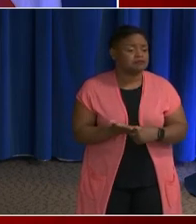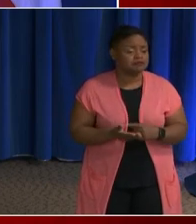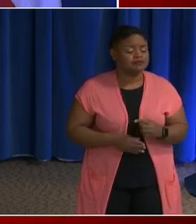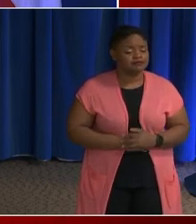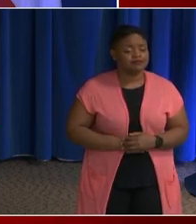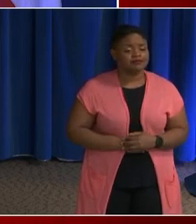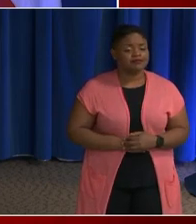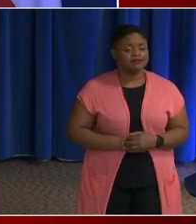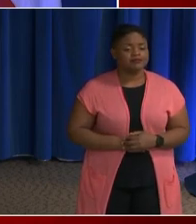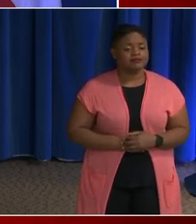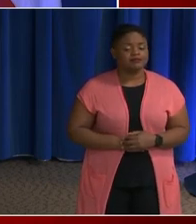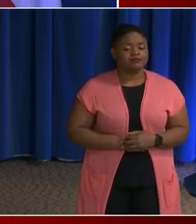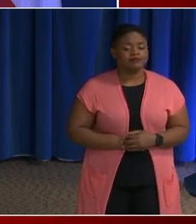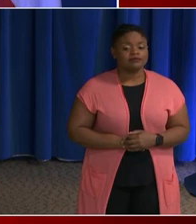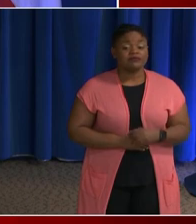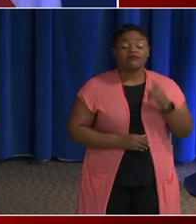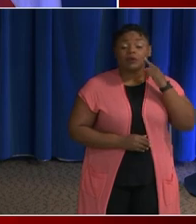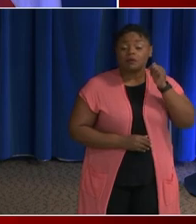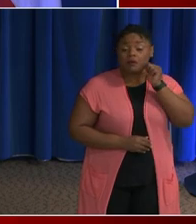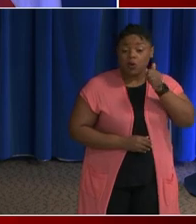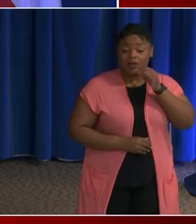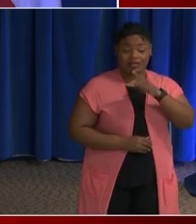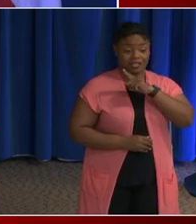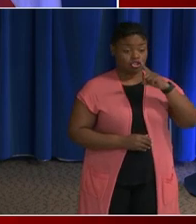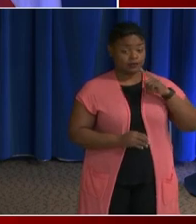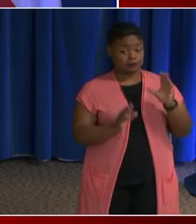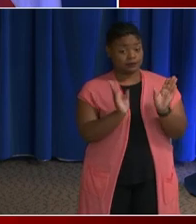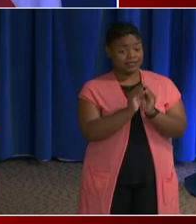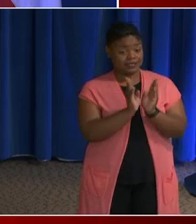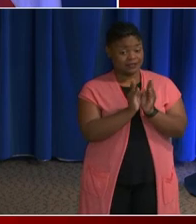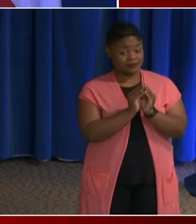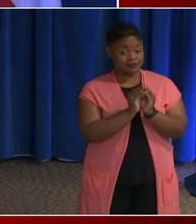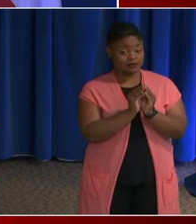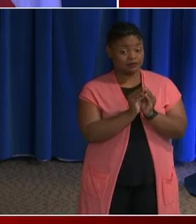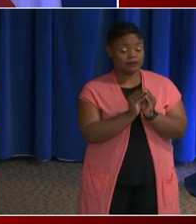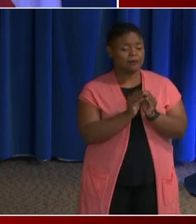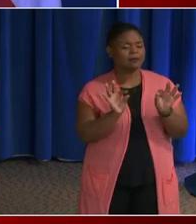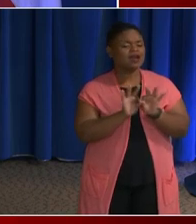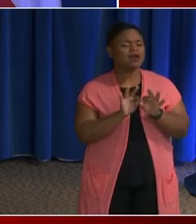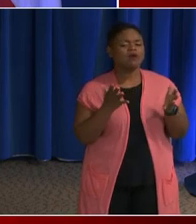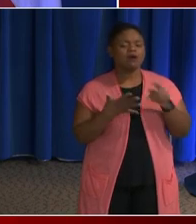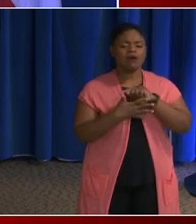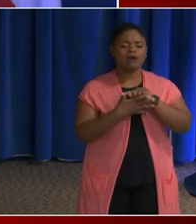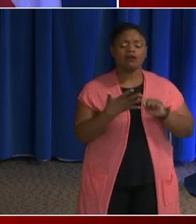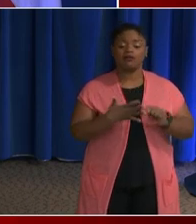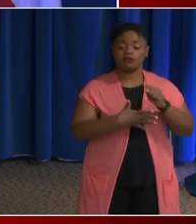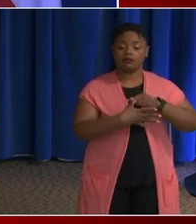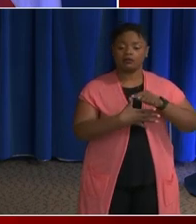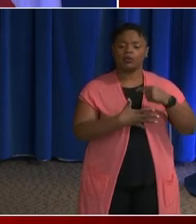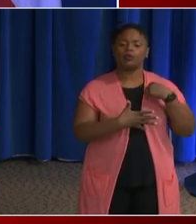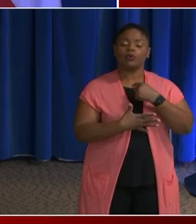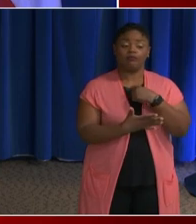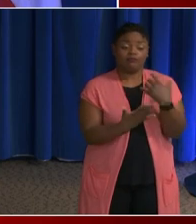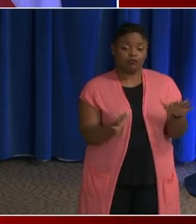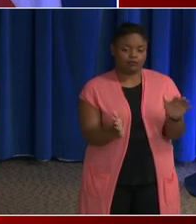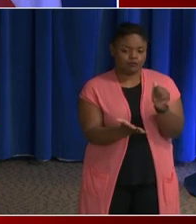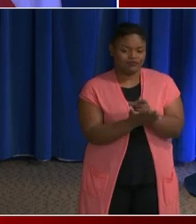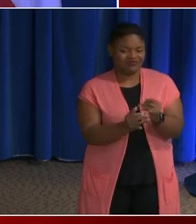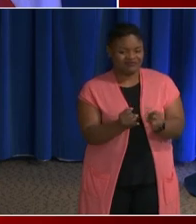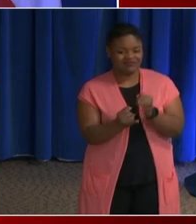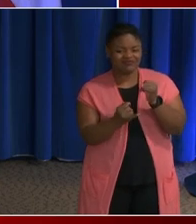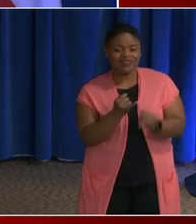tomorrow's legislative meeting are we are approving final reading on the